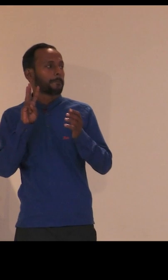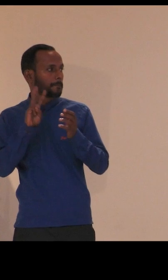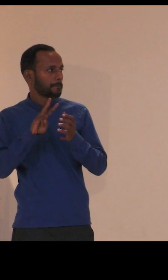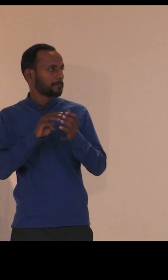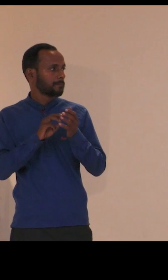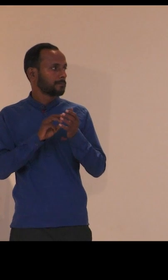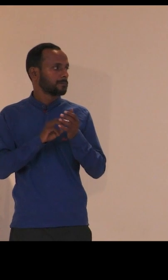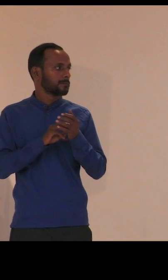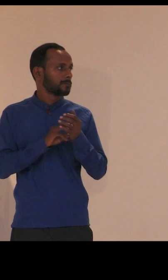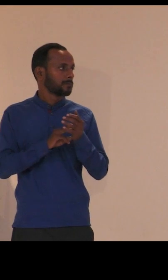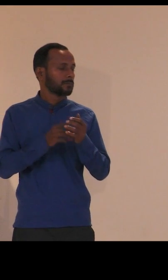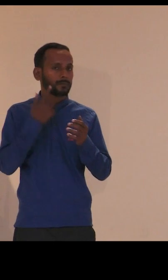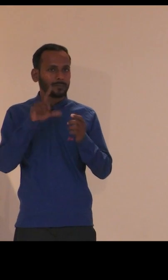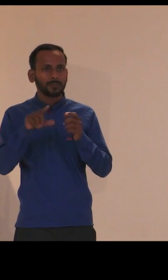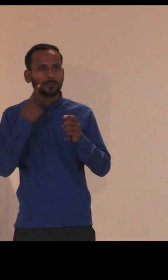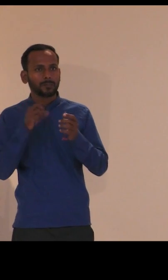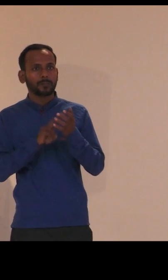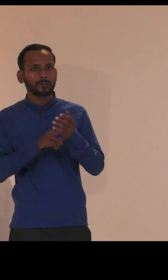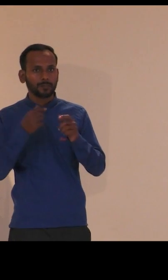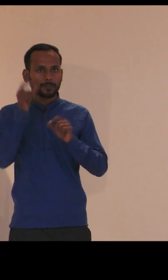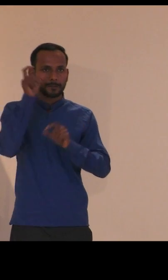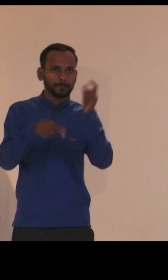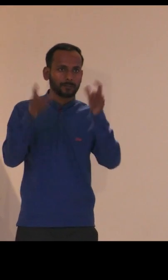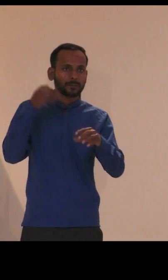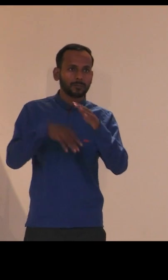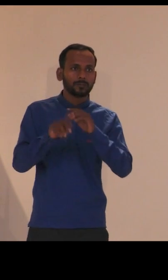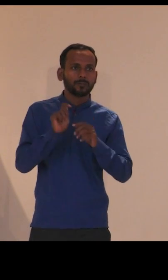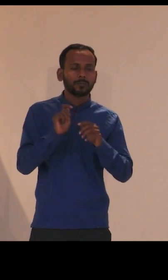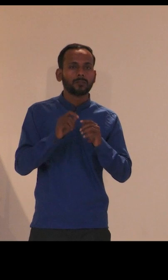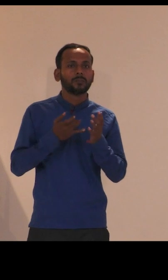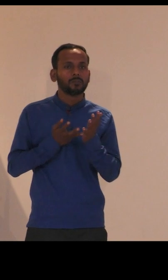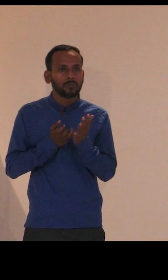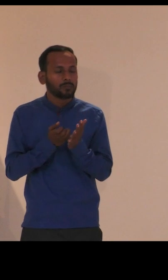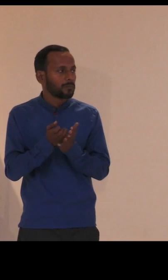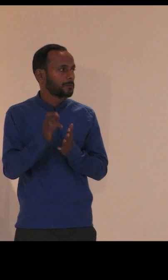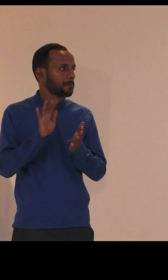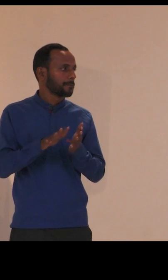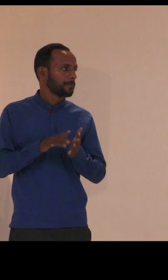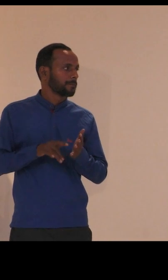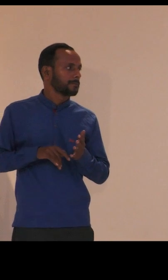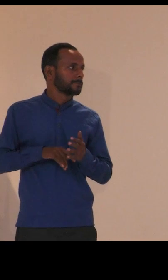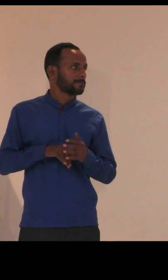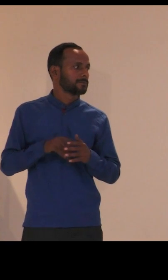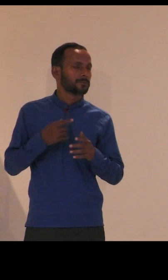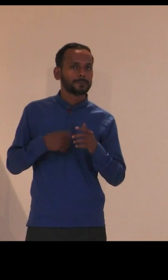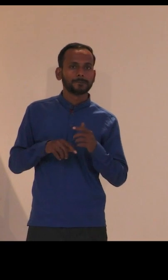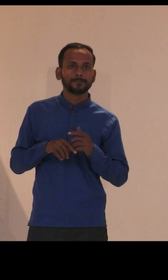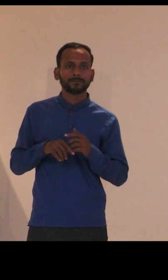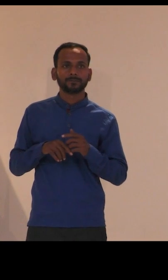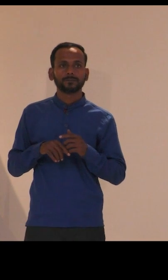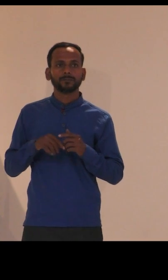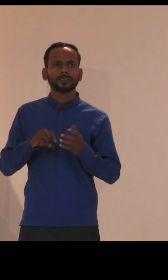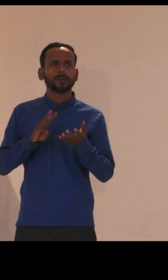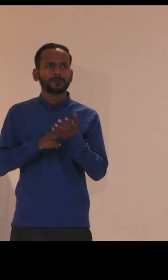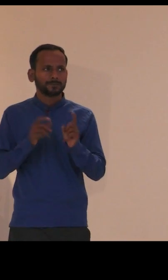But does the media really represent their voices? We know that it doesn't. According to some